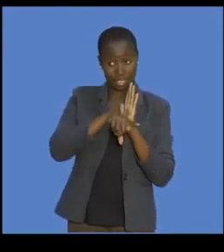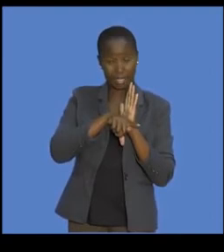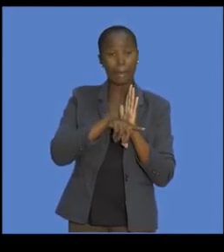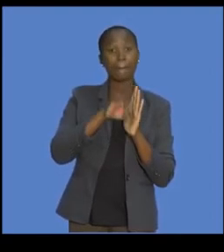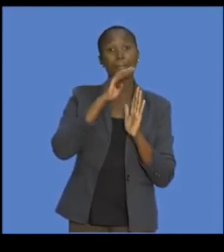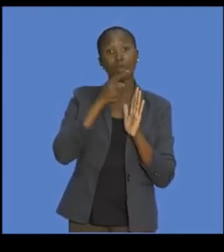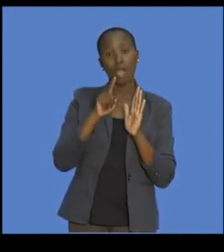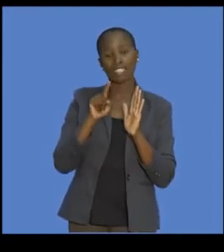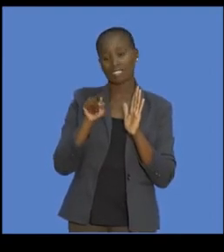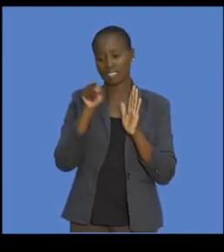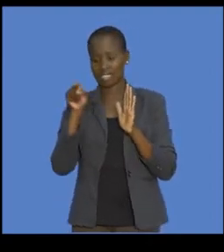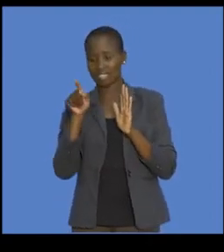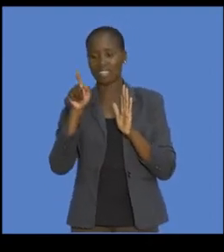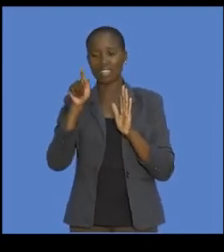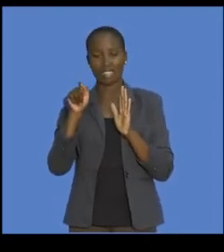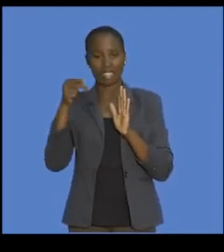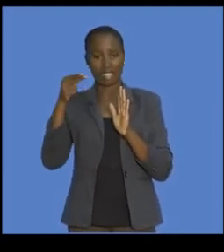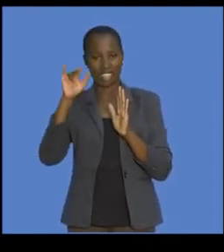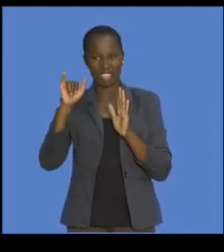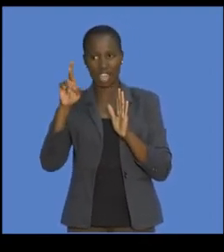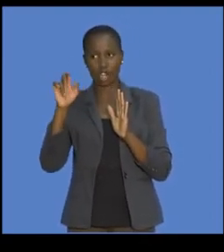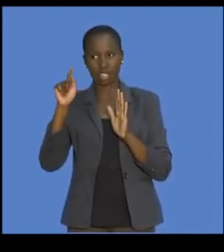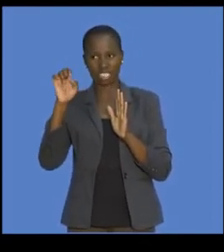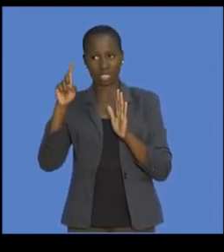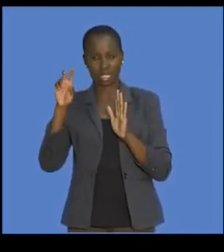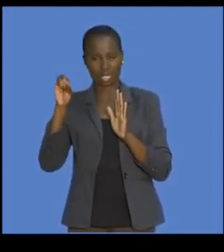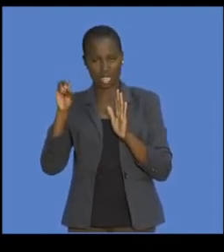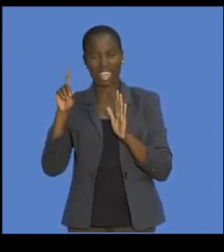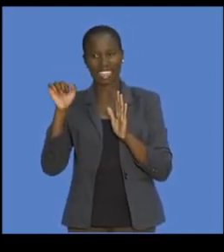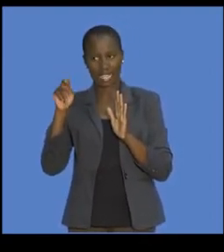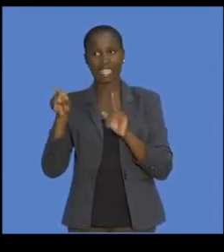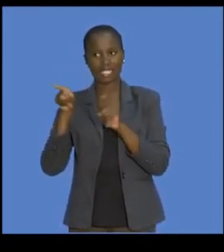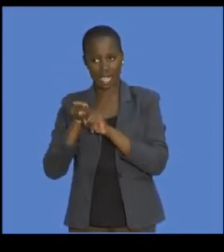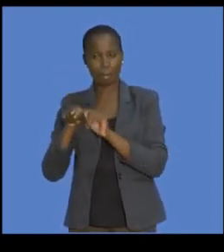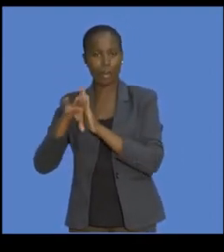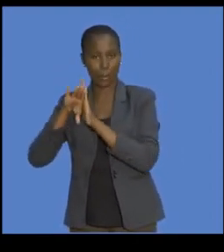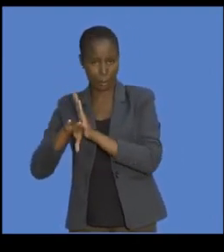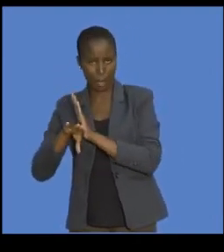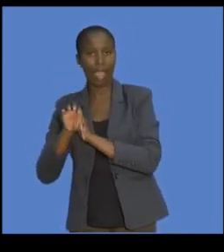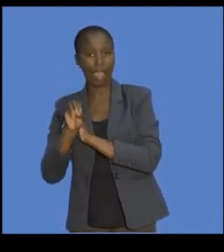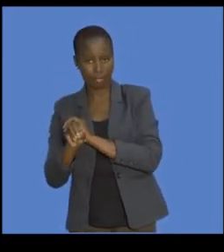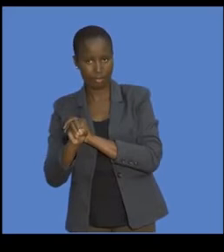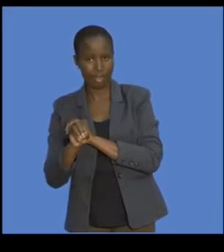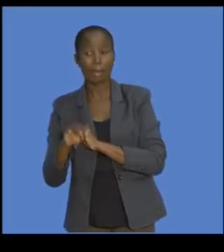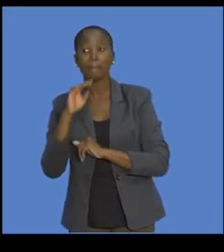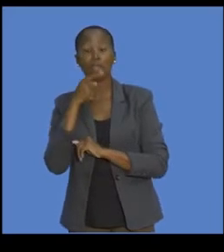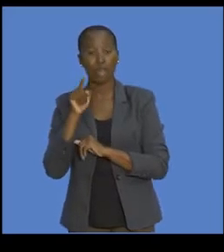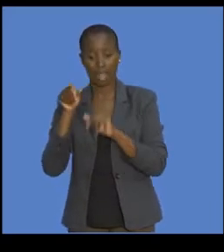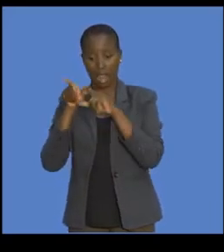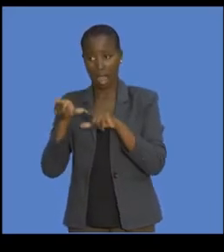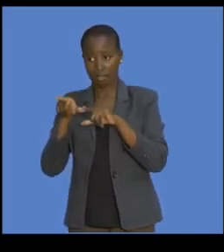gland produces less thyroxine because there is less TSH. This would mean that the thyroxine levels tend